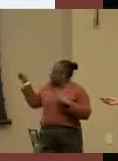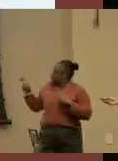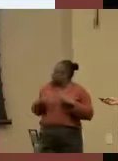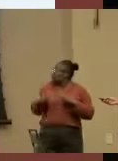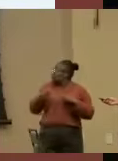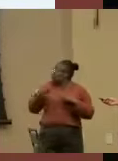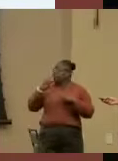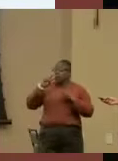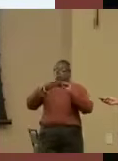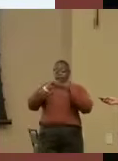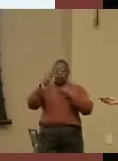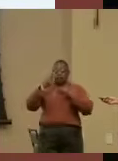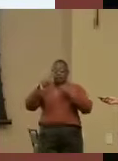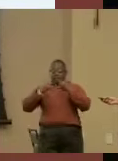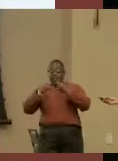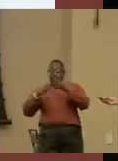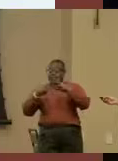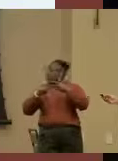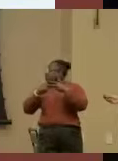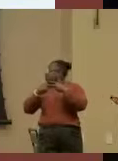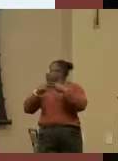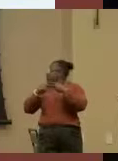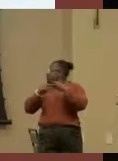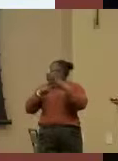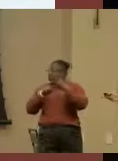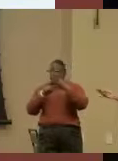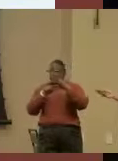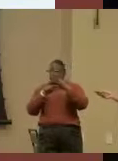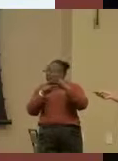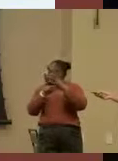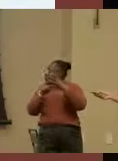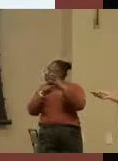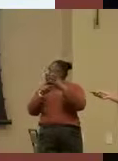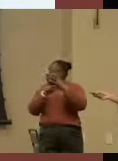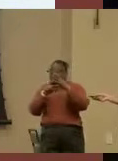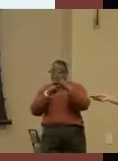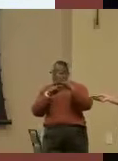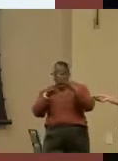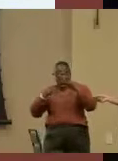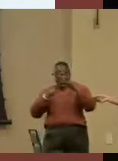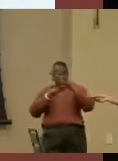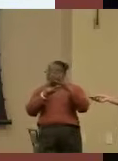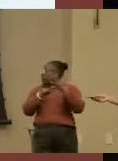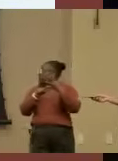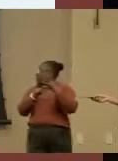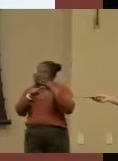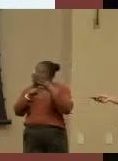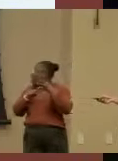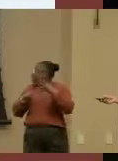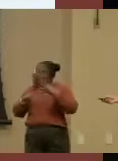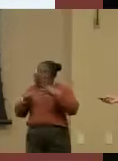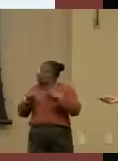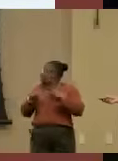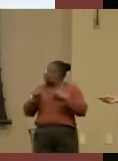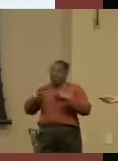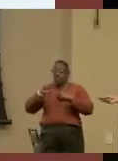and Benlysta or Safnello, anifrolumab, belimumab or Safnello and Benlysta, and then rituximab. So I'm actually going to